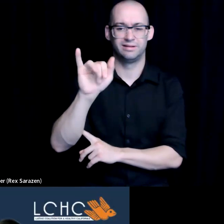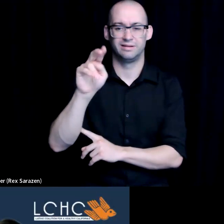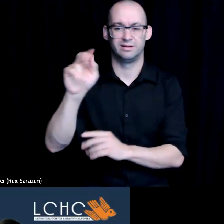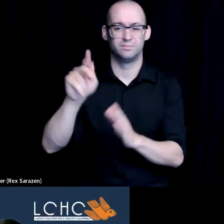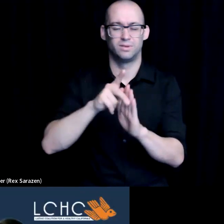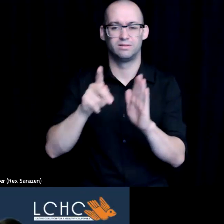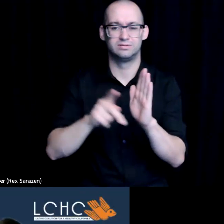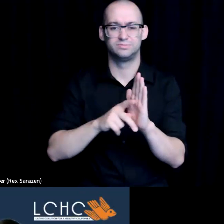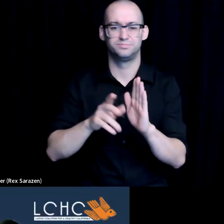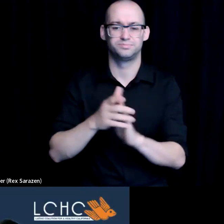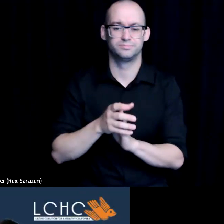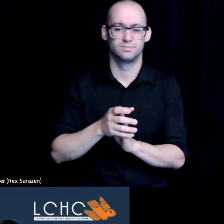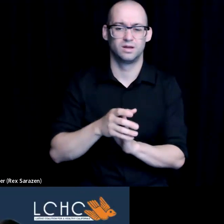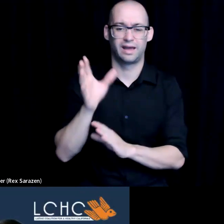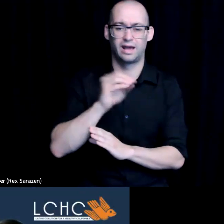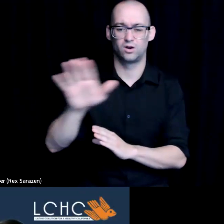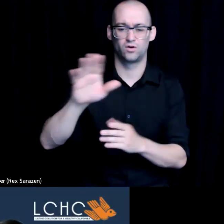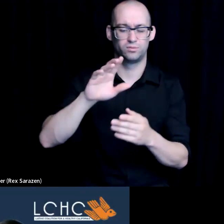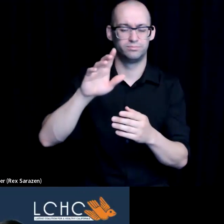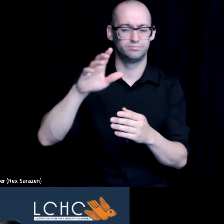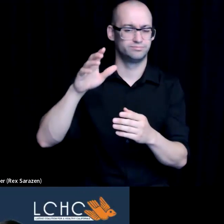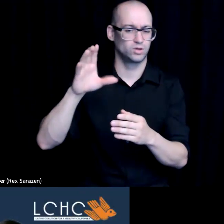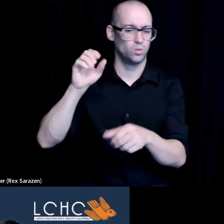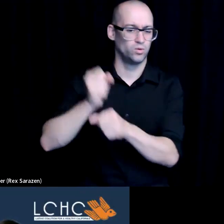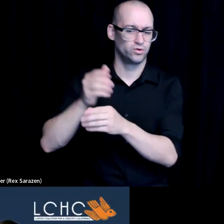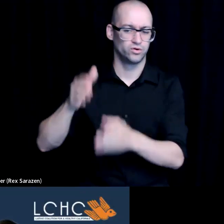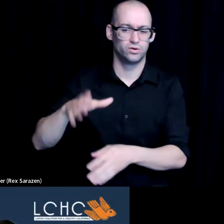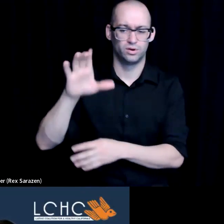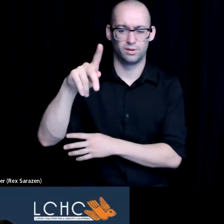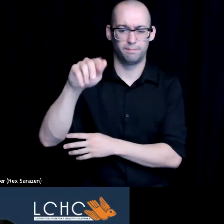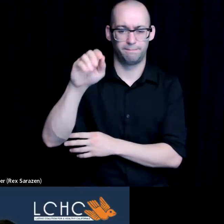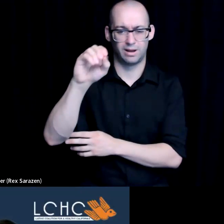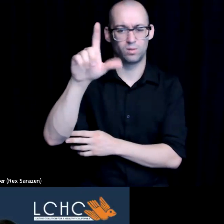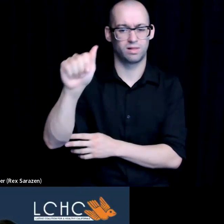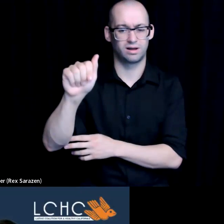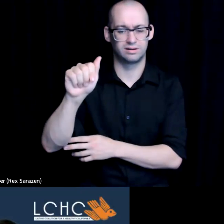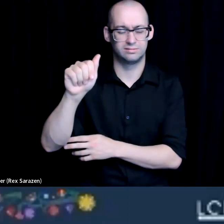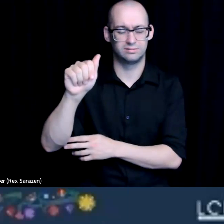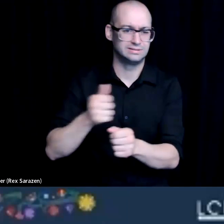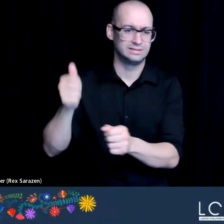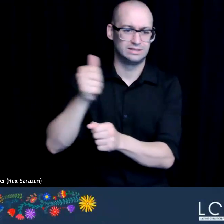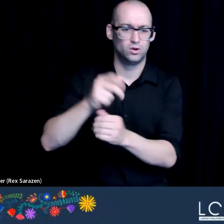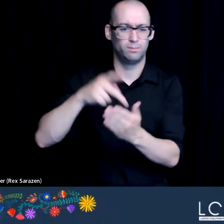well as her colleague Paula, Senior Program Manager. So let's make sure to spotlight both of them.